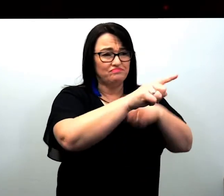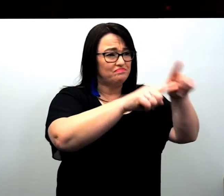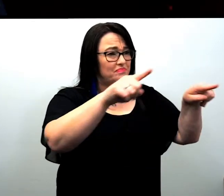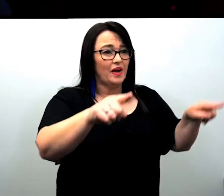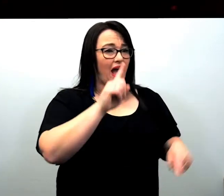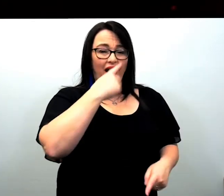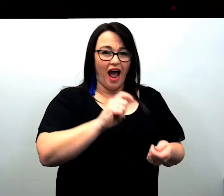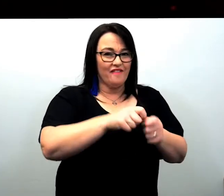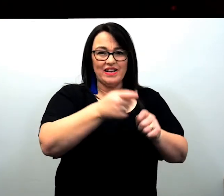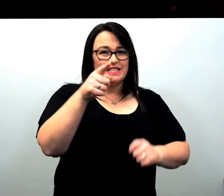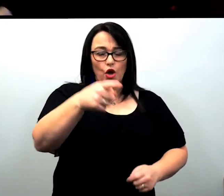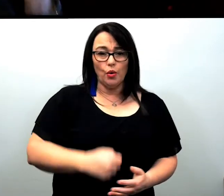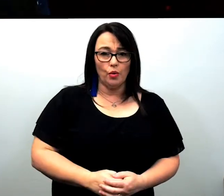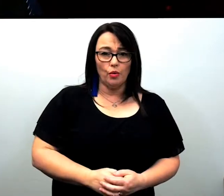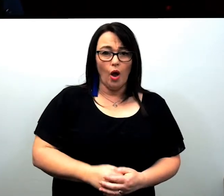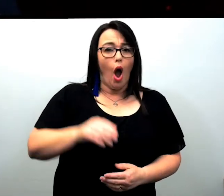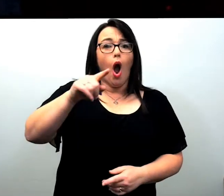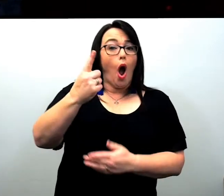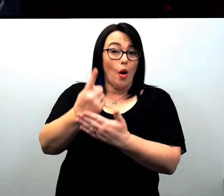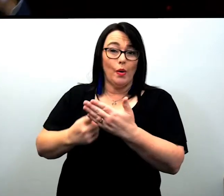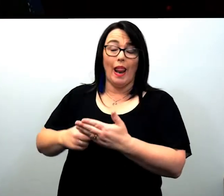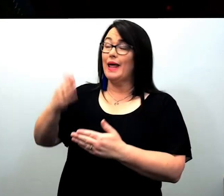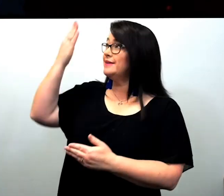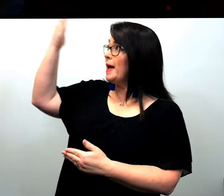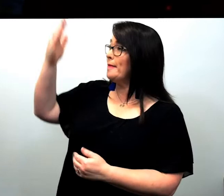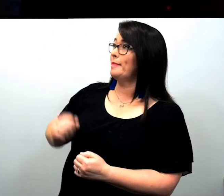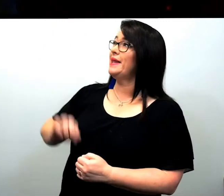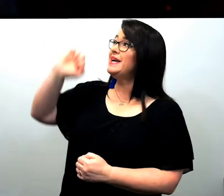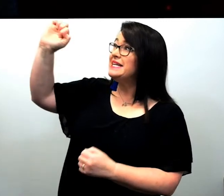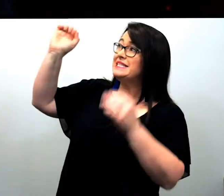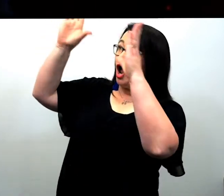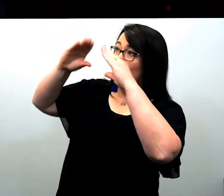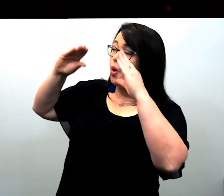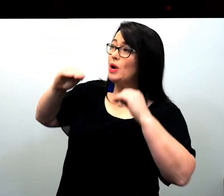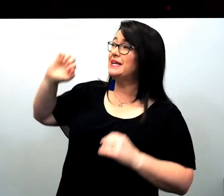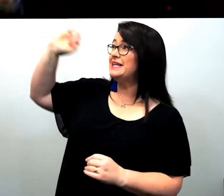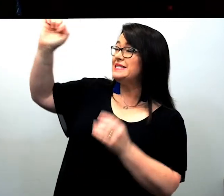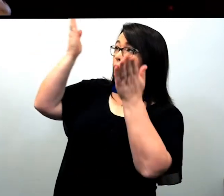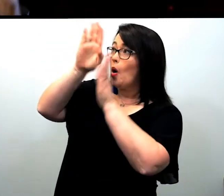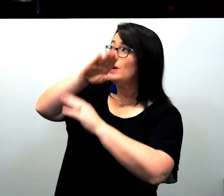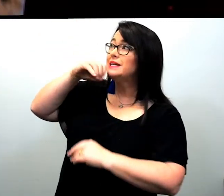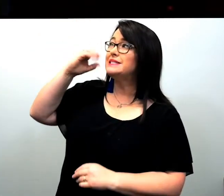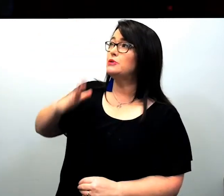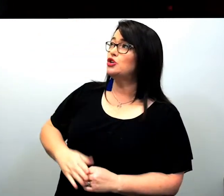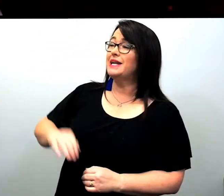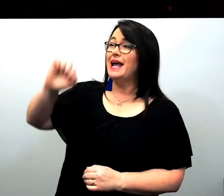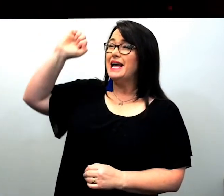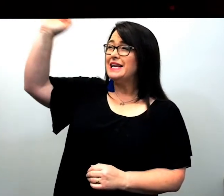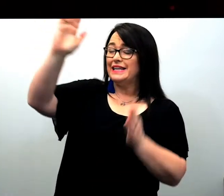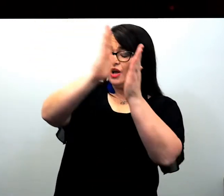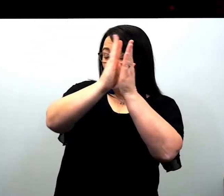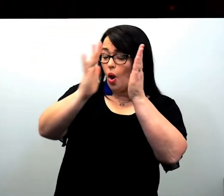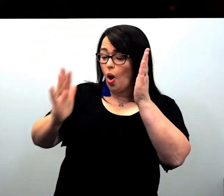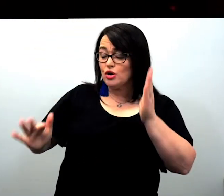Christ is. He's the anointed one. And the same anointing that was on Jesus is on you and I, his glorious church, to